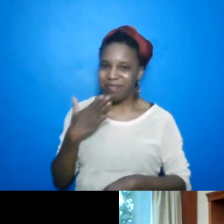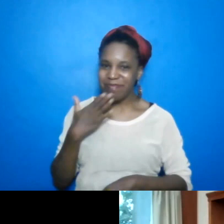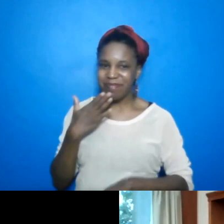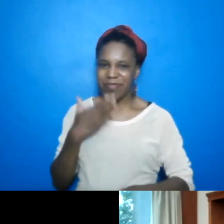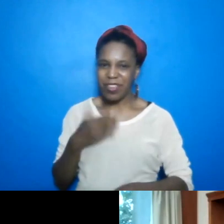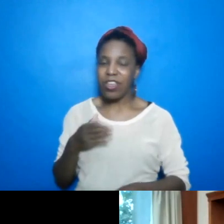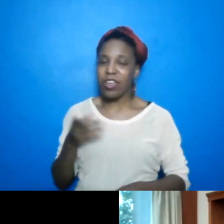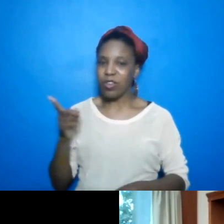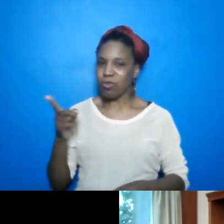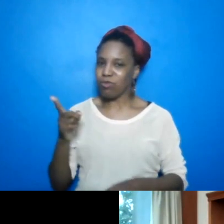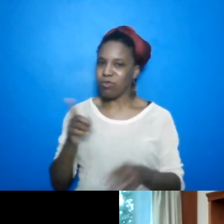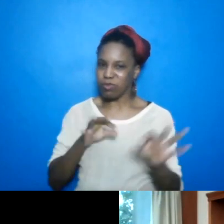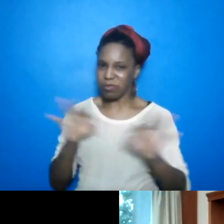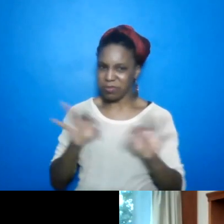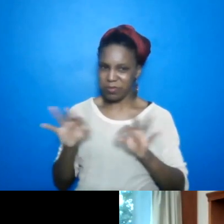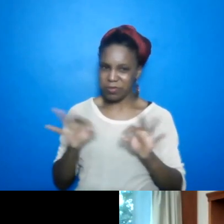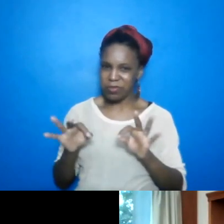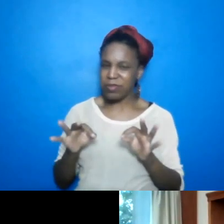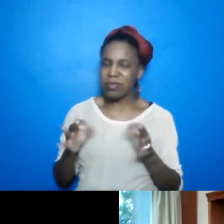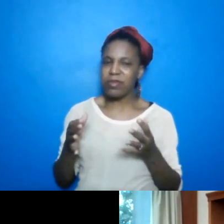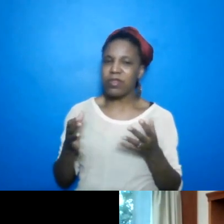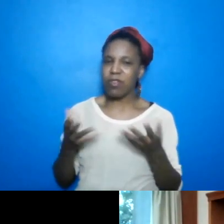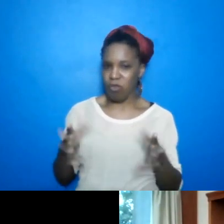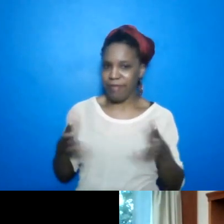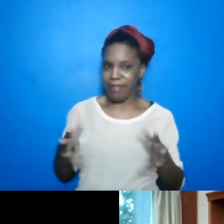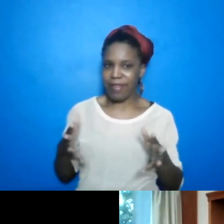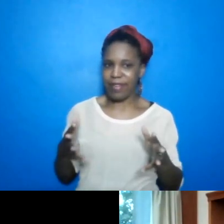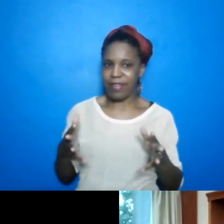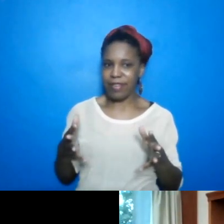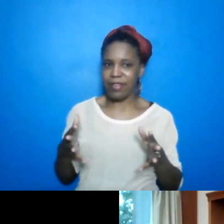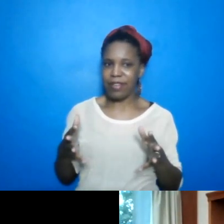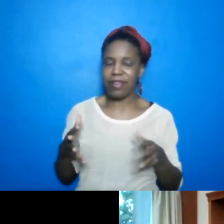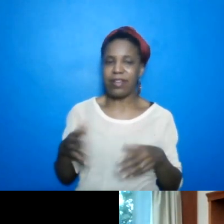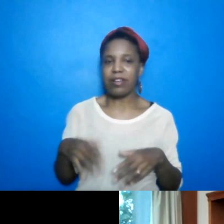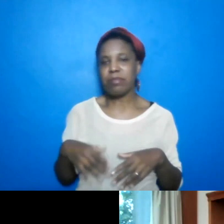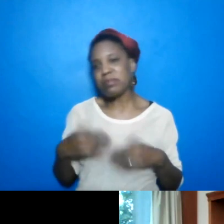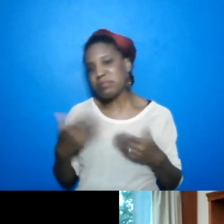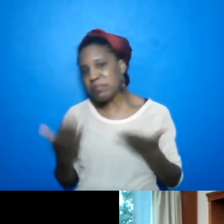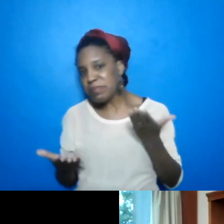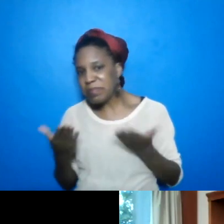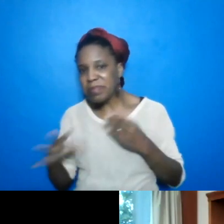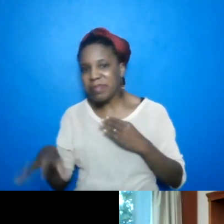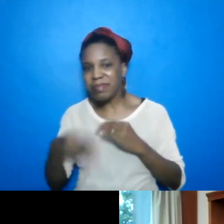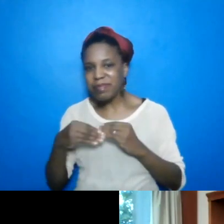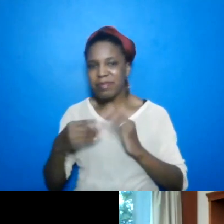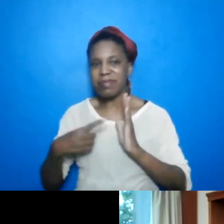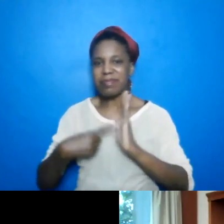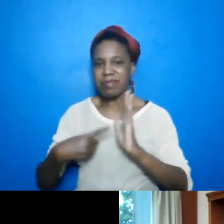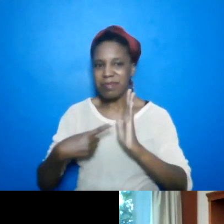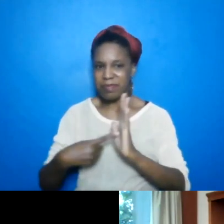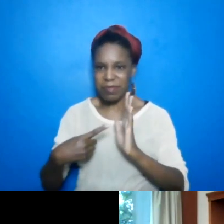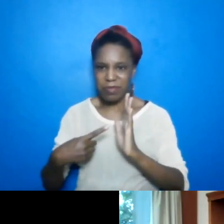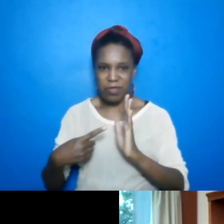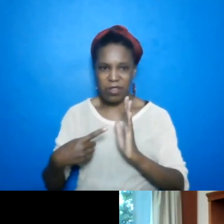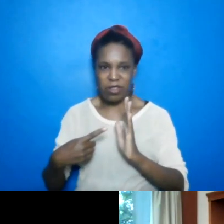you have any examples you could talk about, you know, that you've worked on or are working on that take this from the beginning?